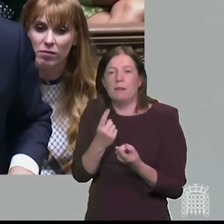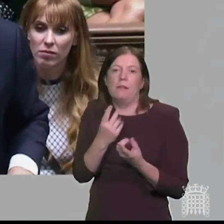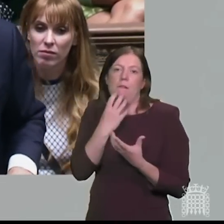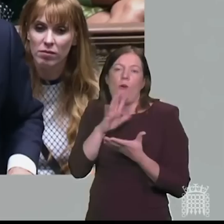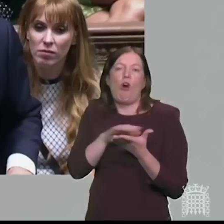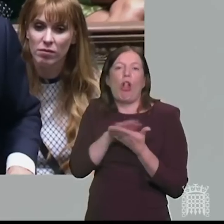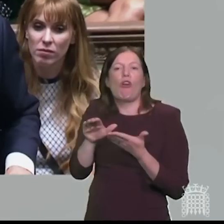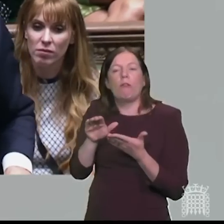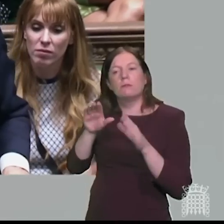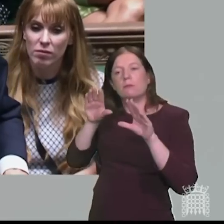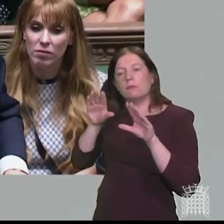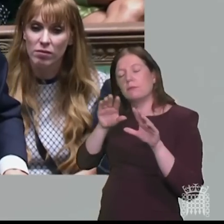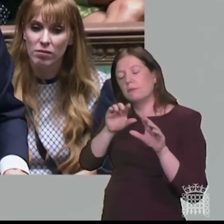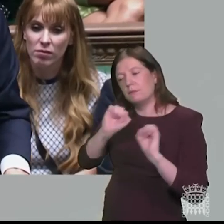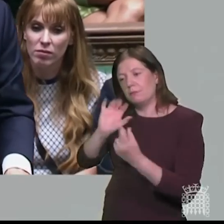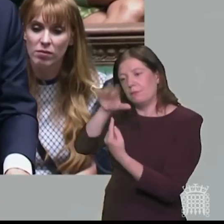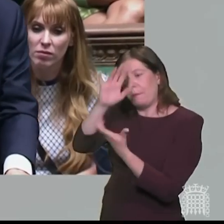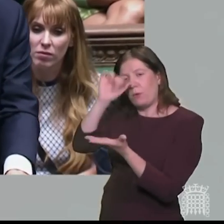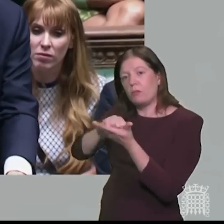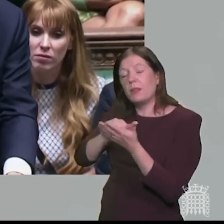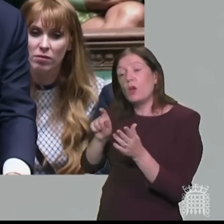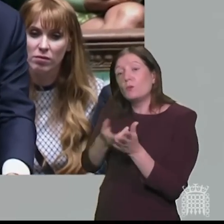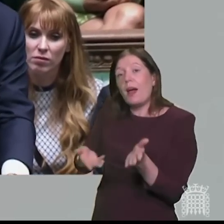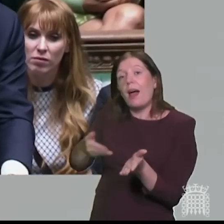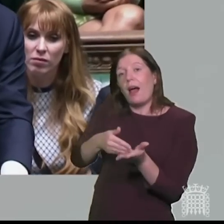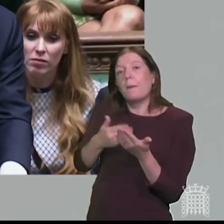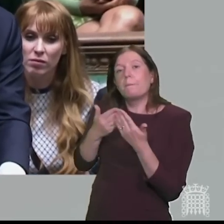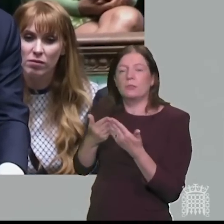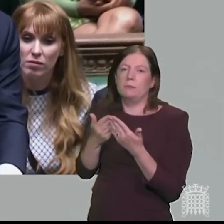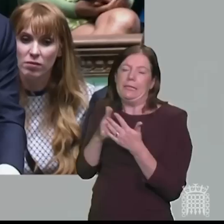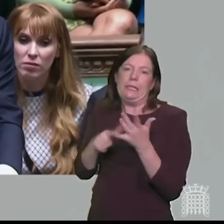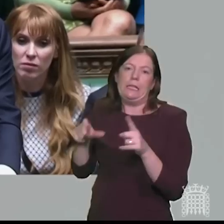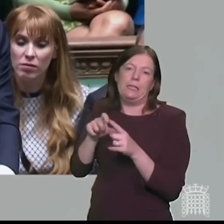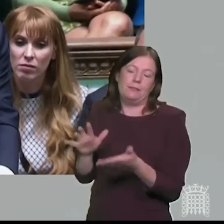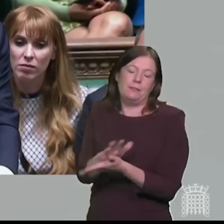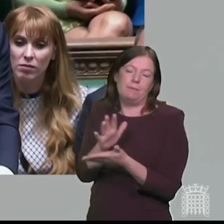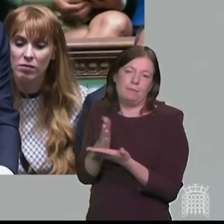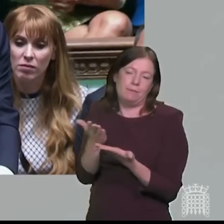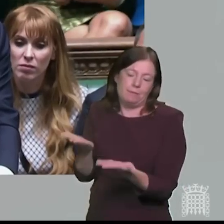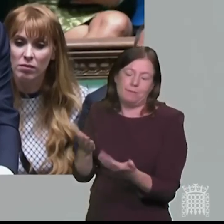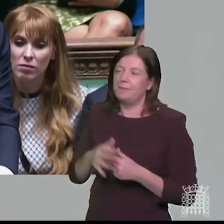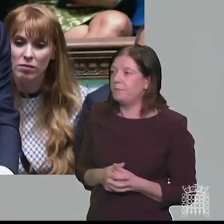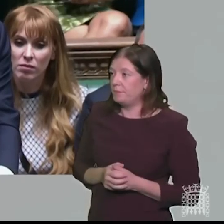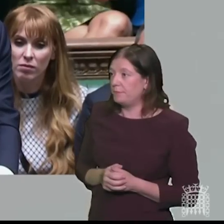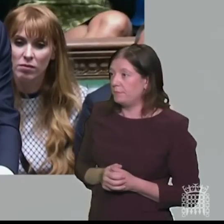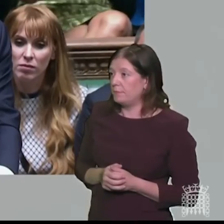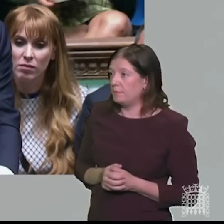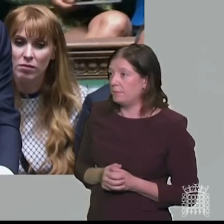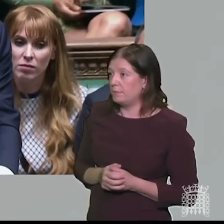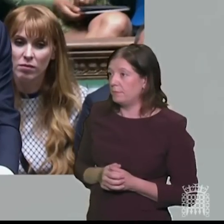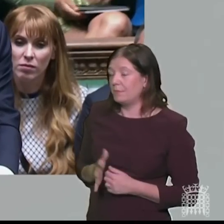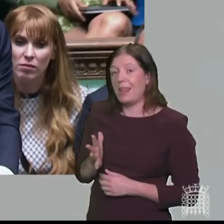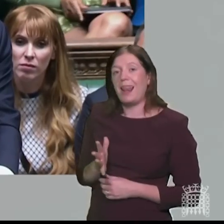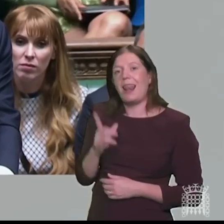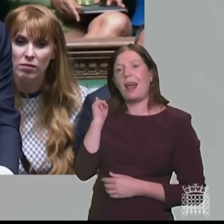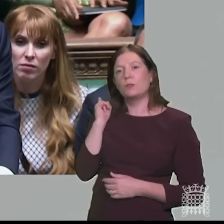Holocaust Memorial. I'd also like to wish Muslims across the country a happy Eid. And Mr. Speaker, last week the Labour